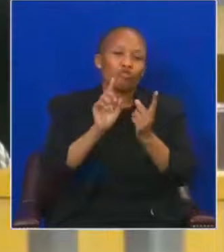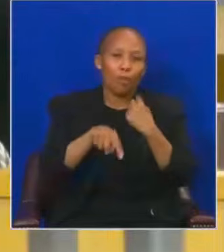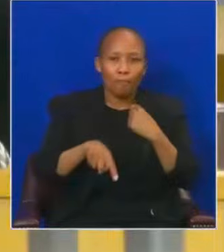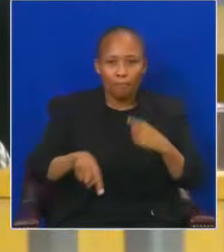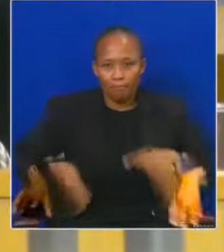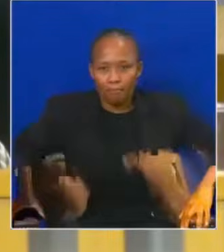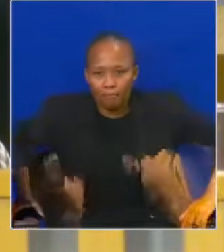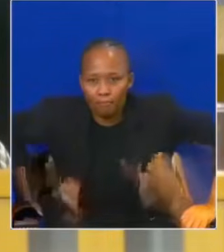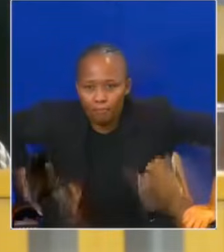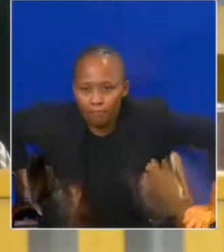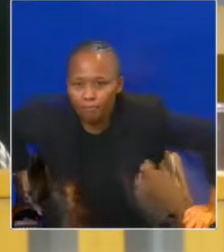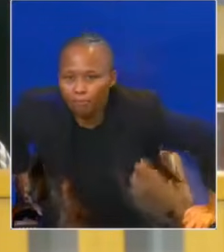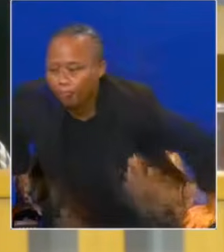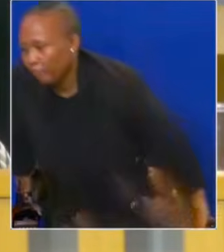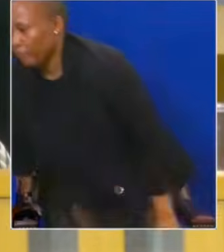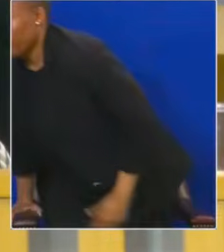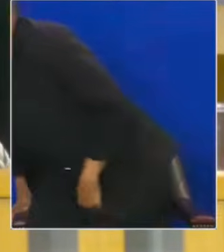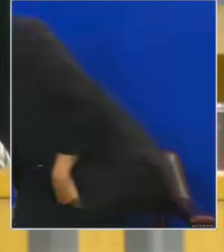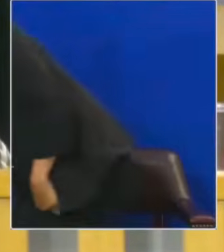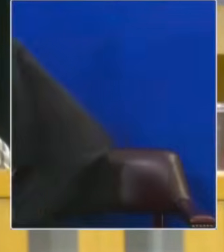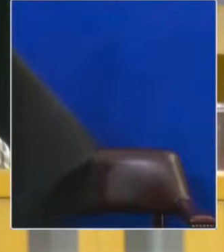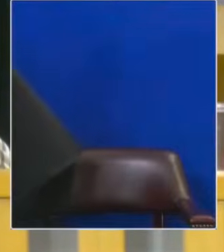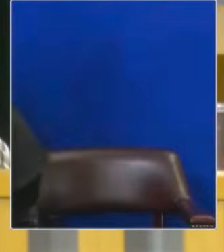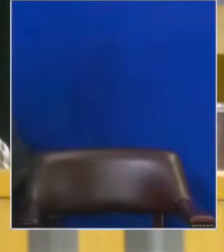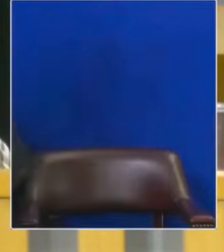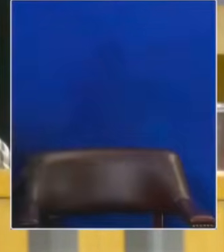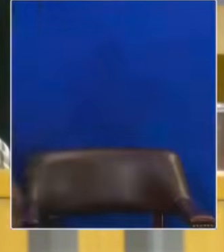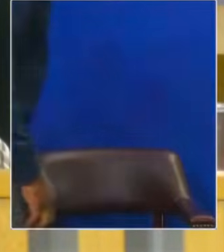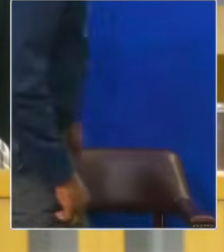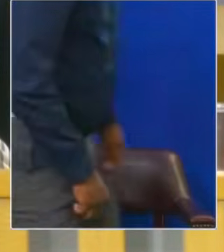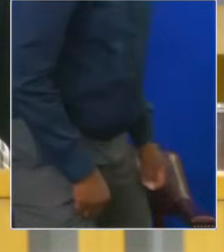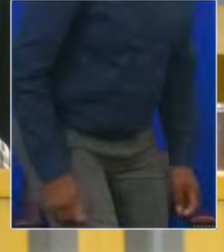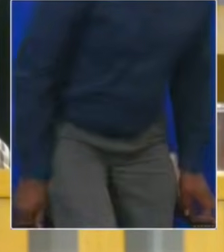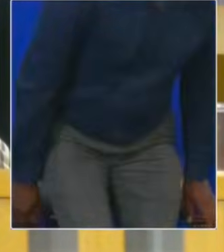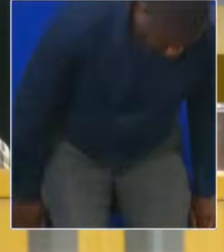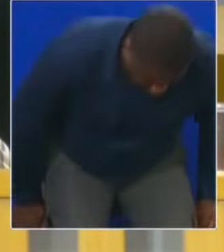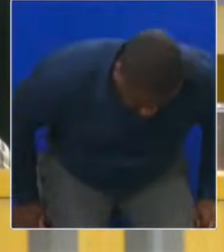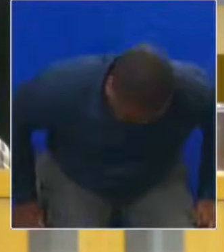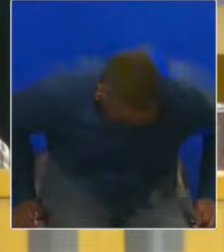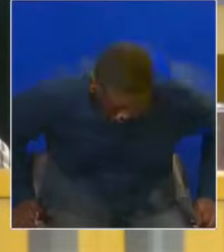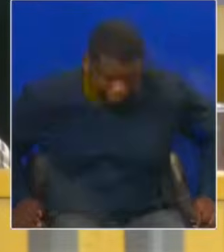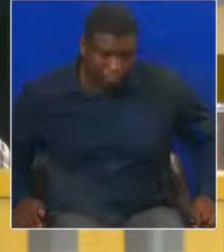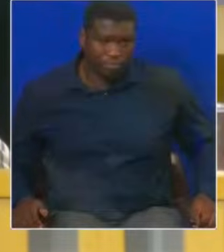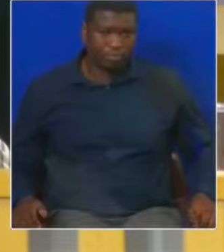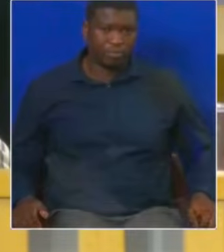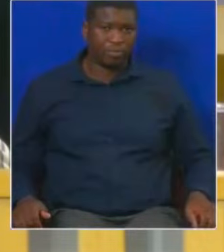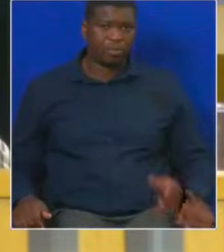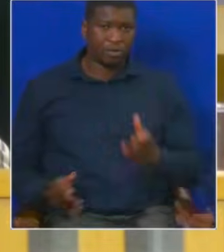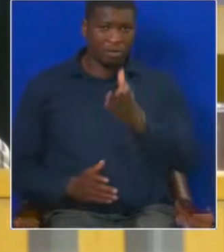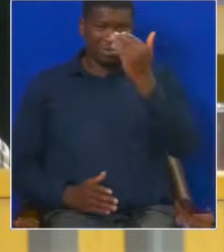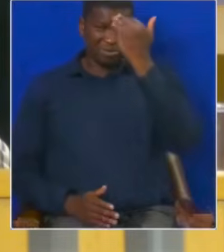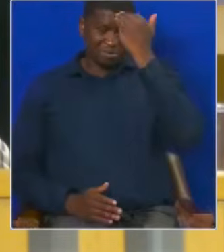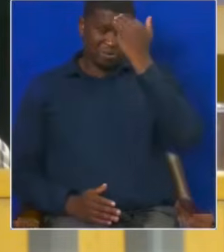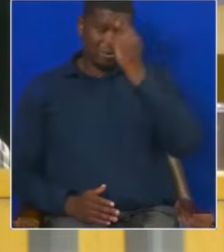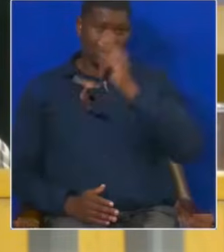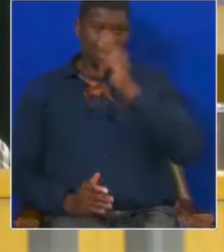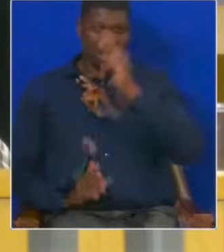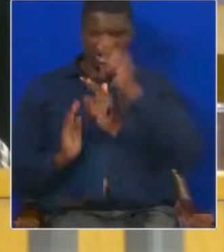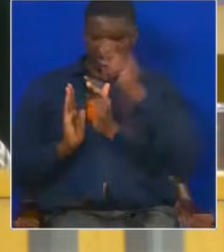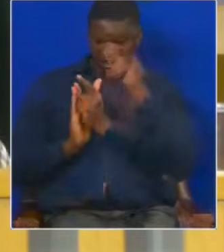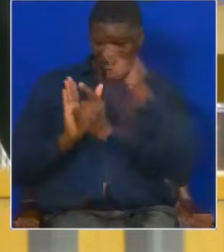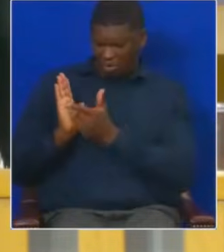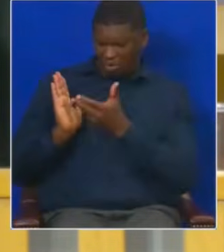Do you know why the law states that only, or requires that only the